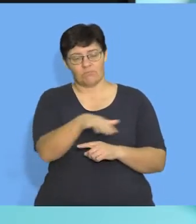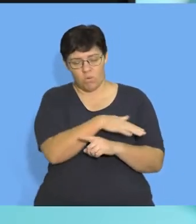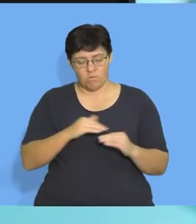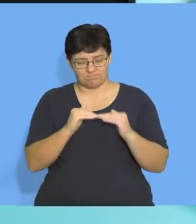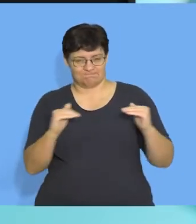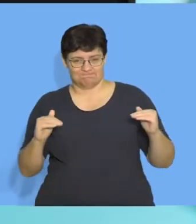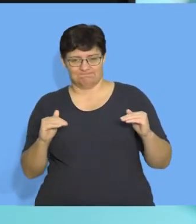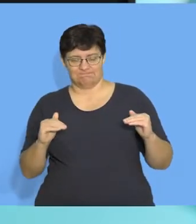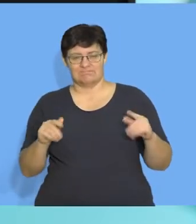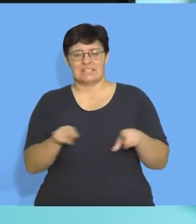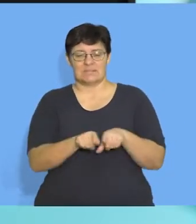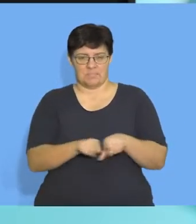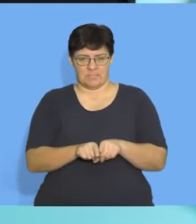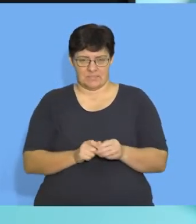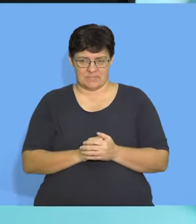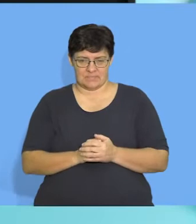to include